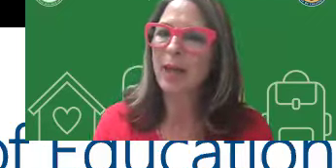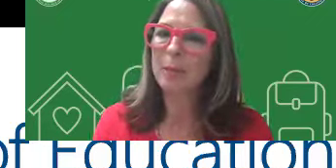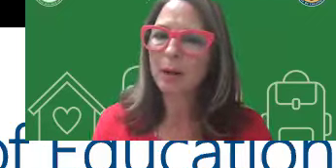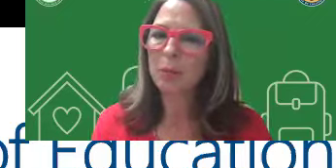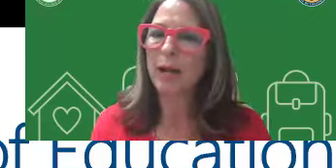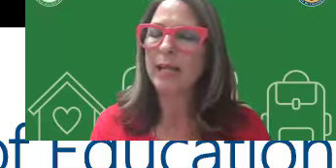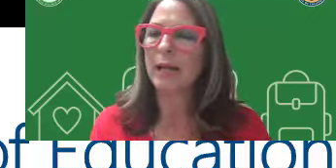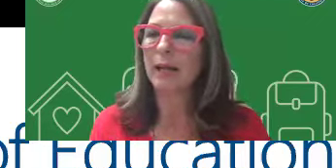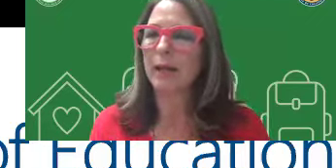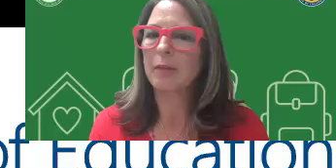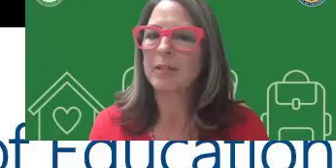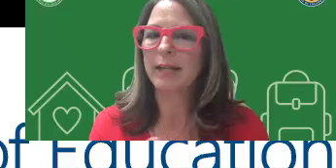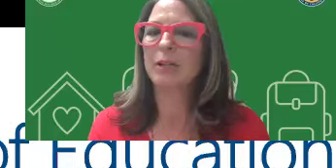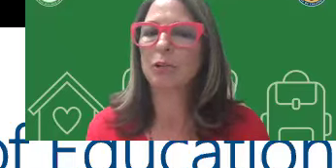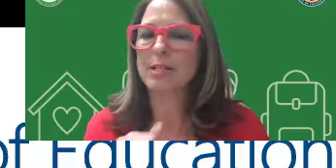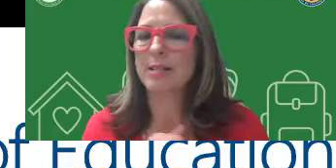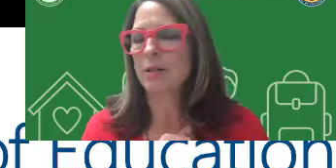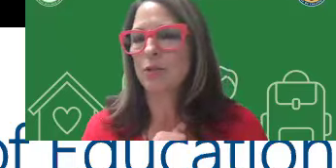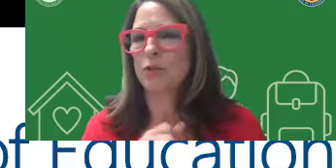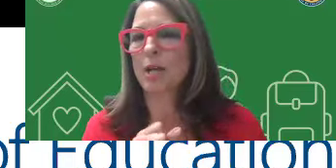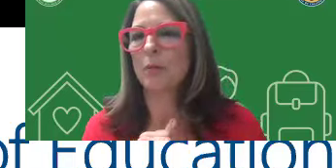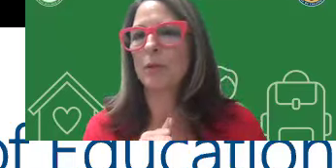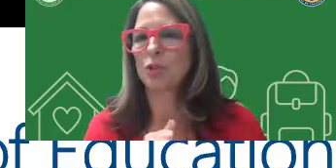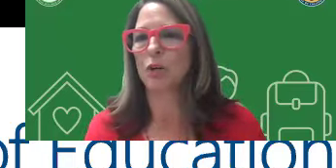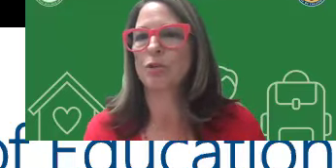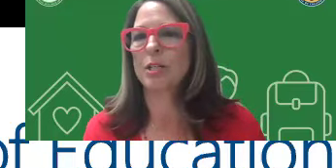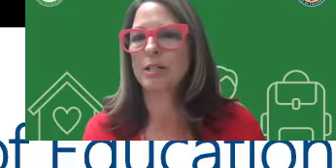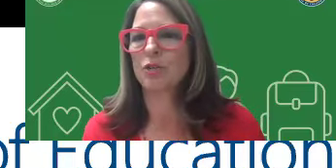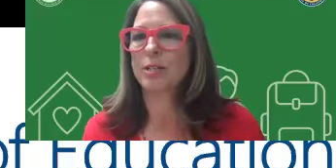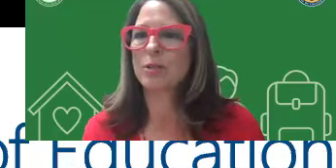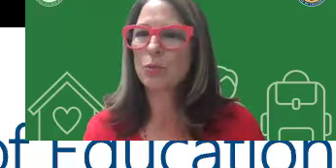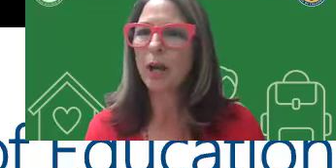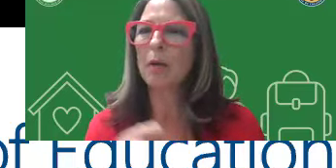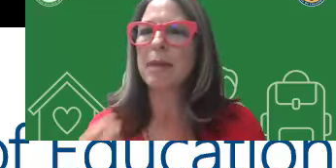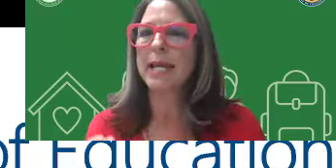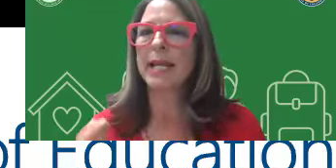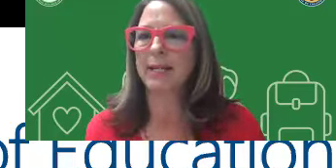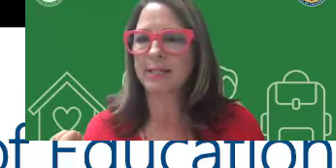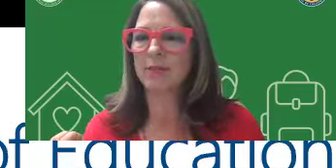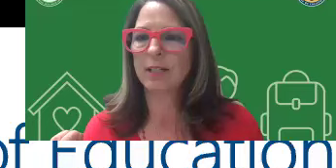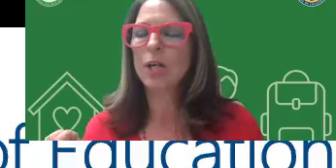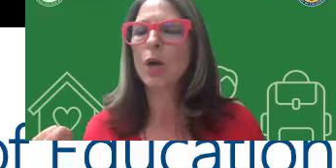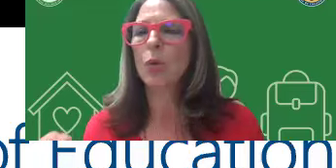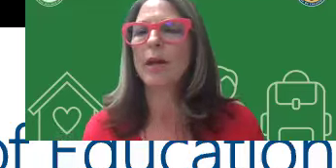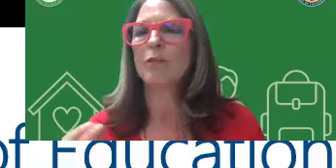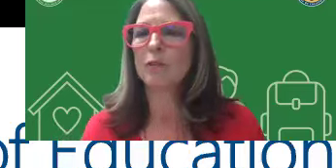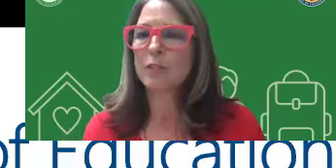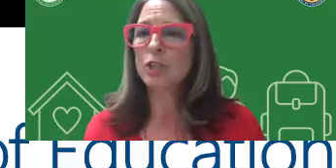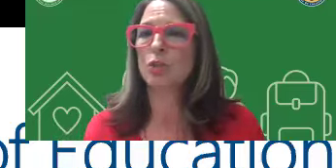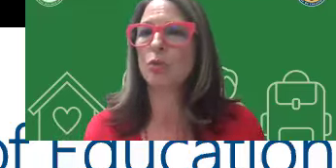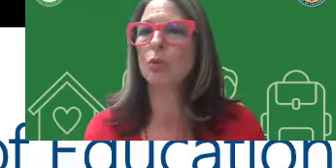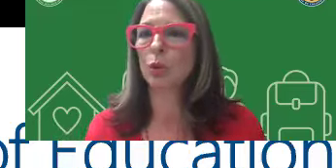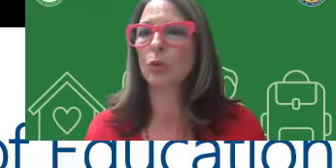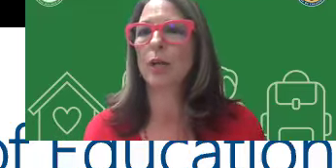everything on the slide, but that bottom right, the technical assistance for Sacramento charters and districts is really our main activity. We